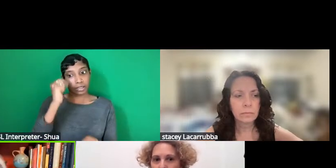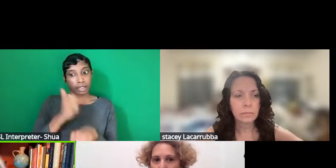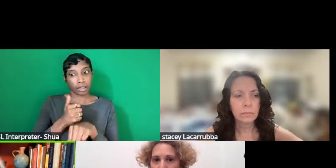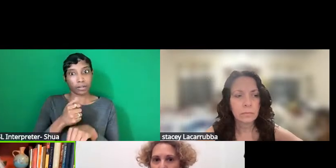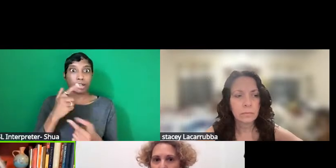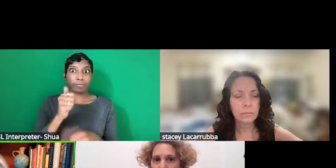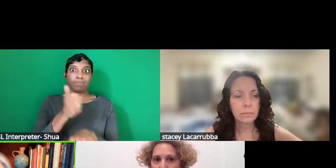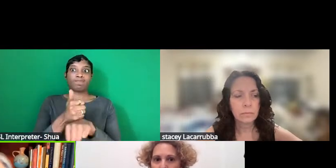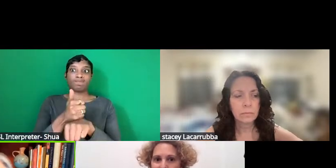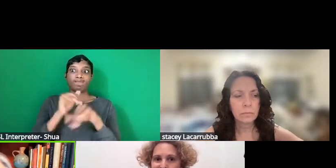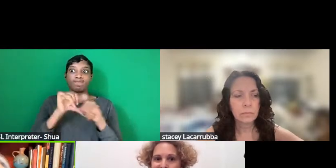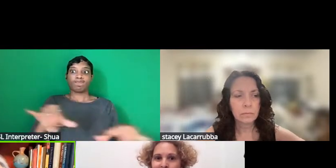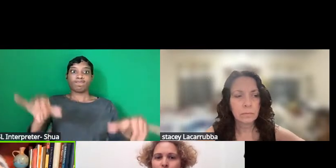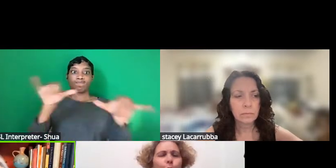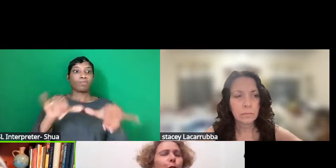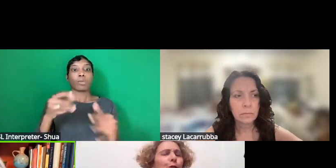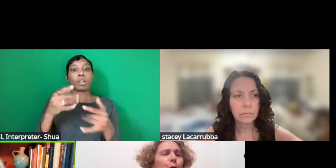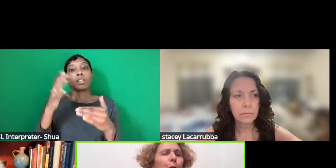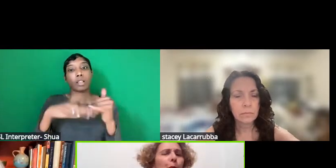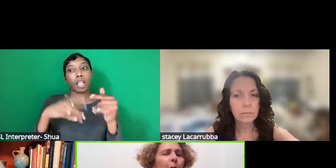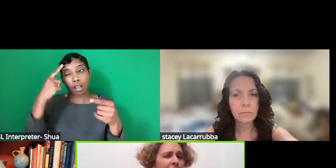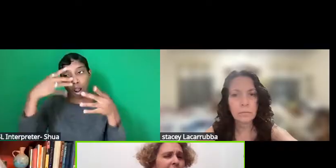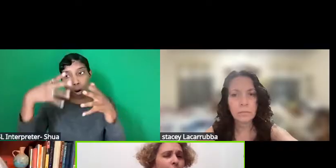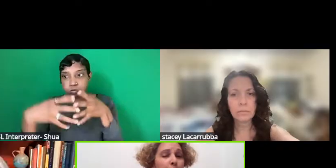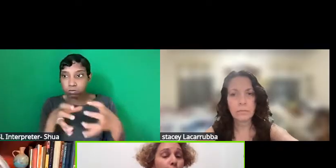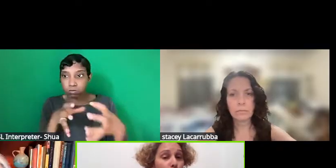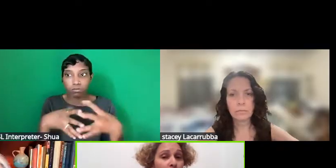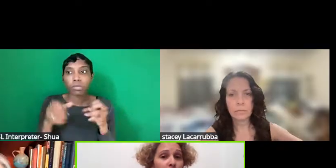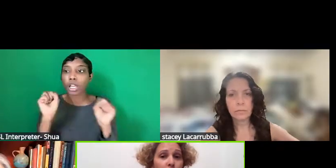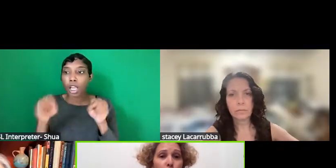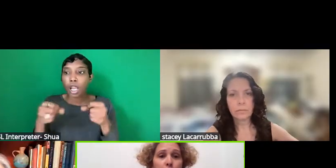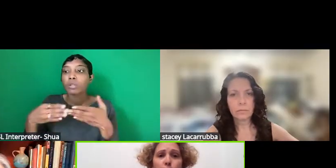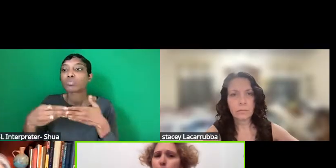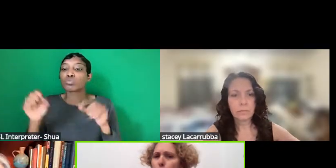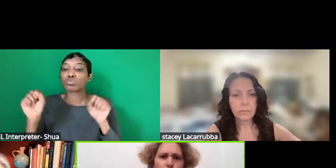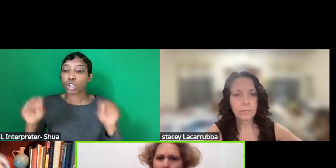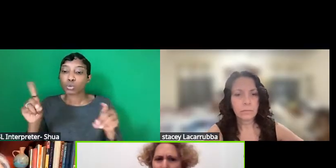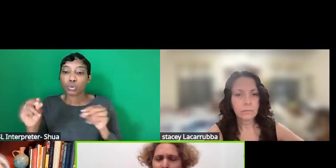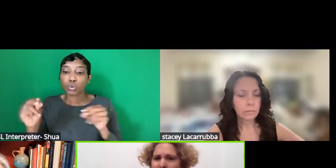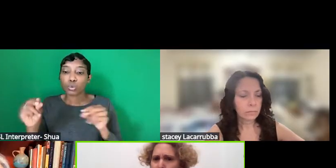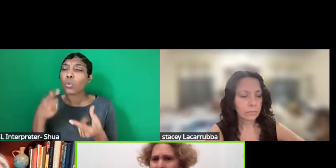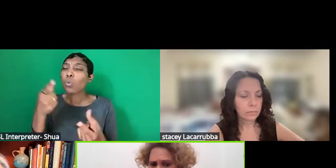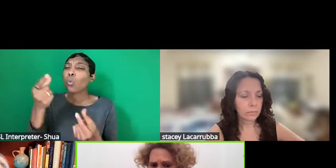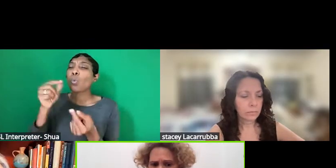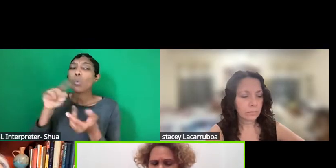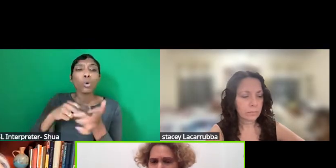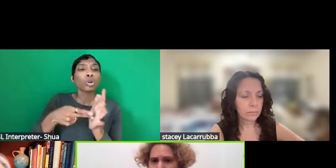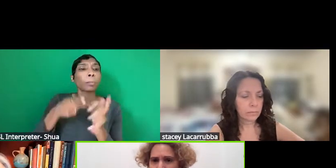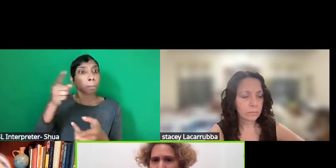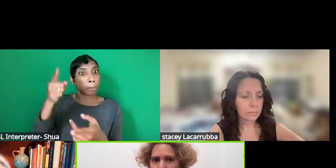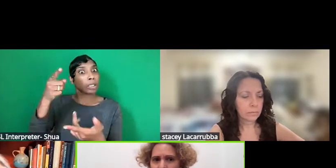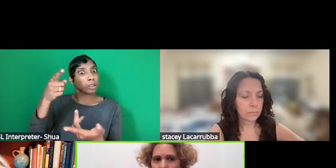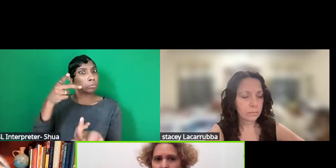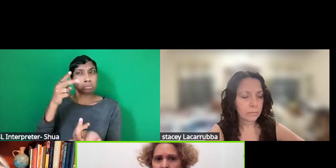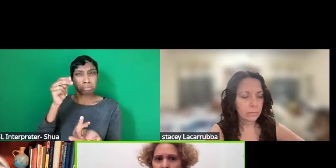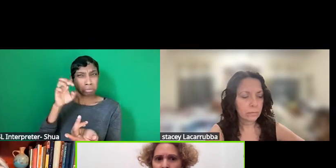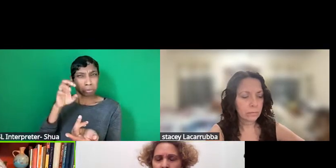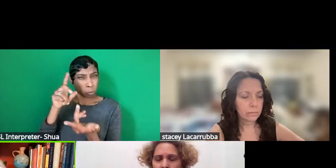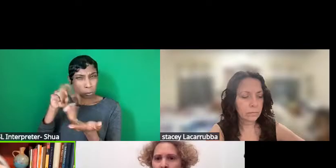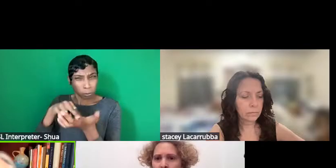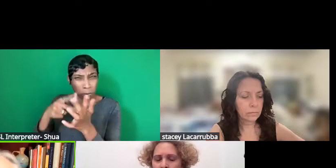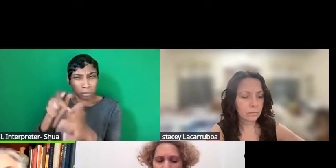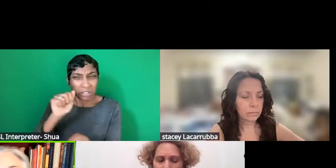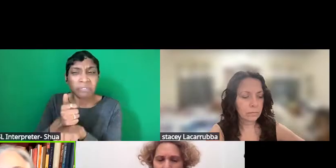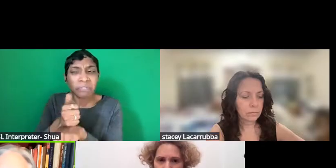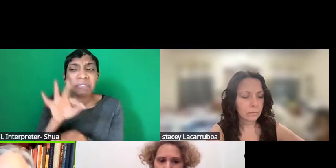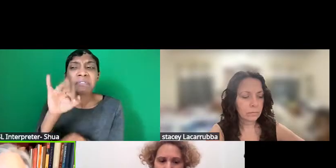of neuroplasticity. So wait, now, I mean, neuroplasticity was a big word, but what do you mean by fixed mindset? So